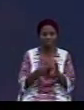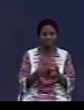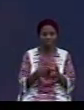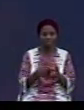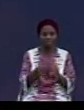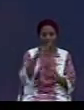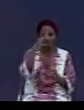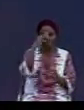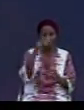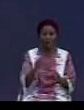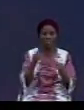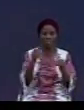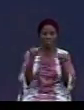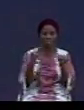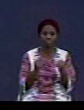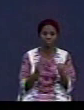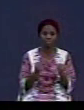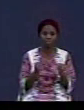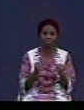man strong.